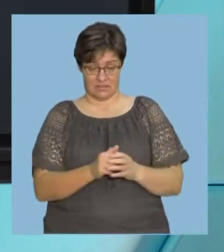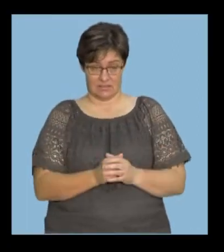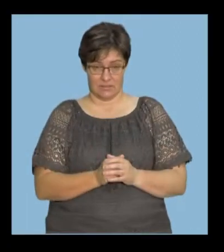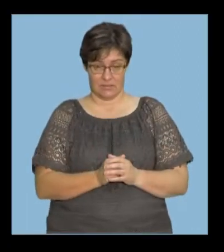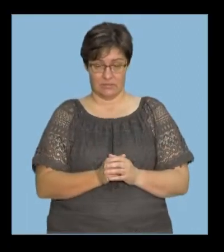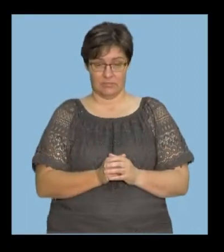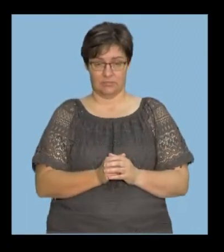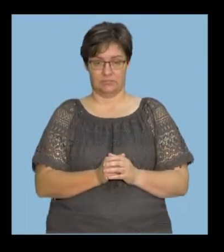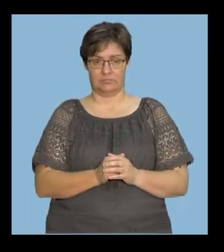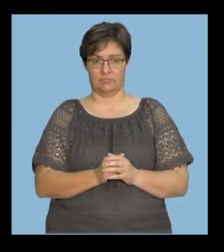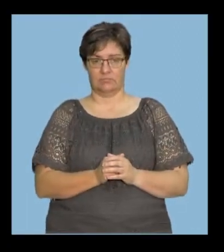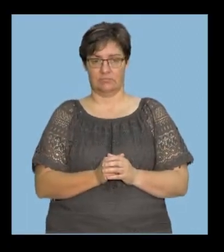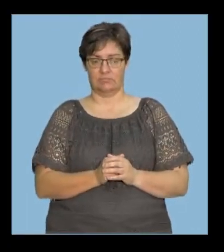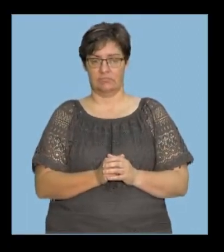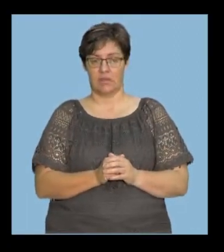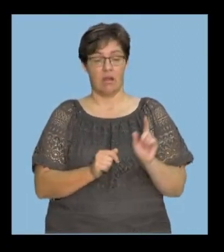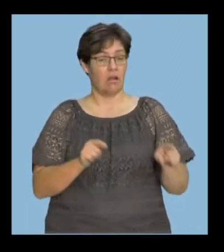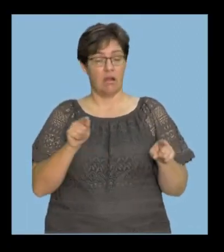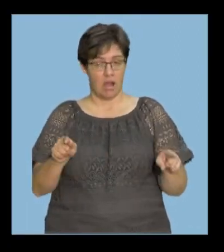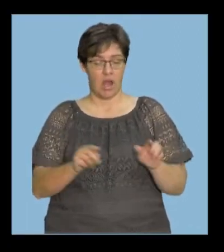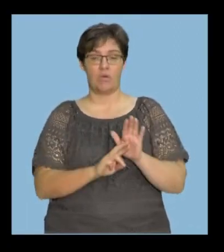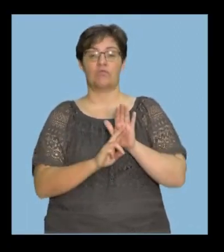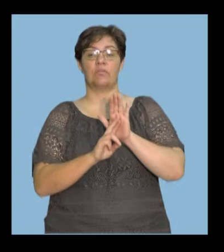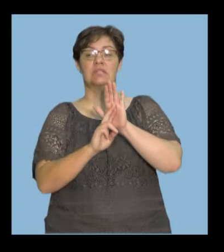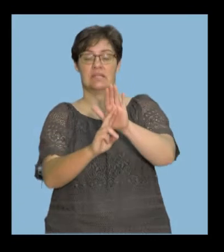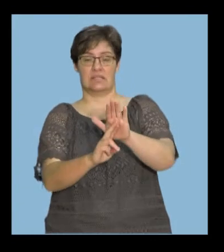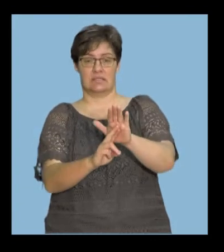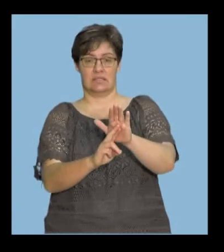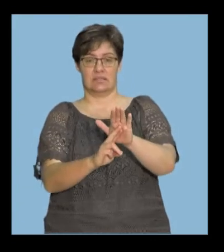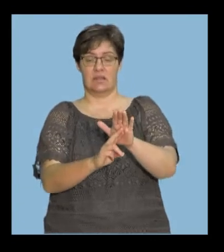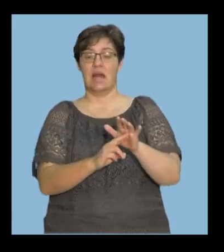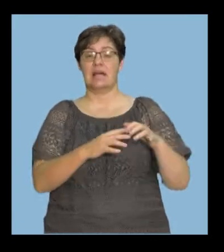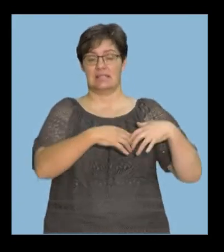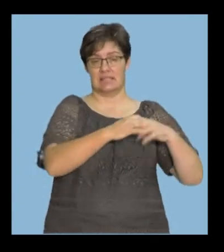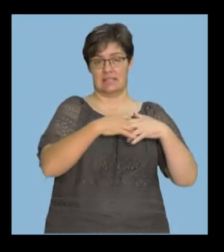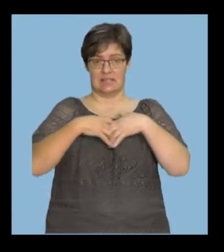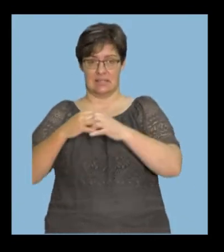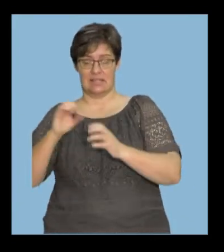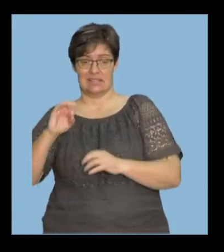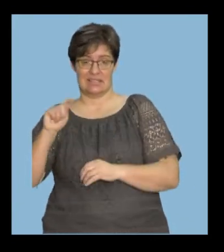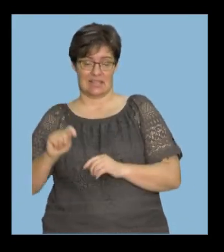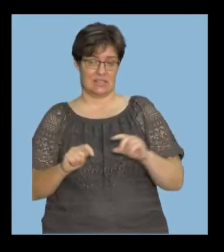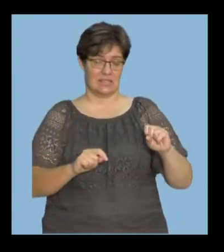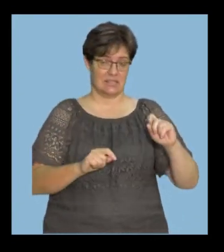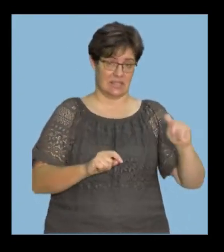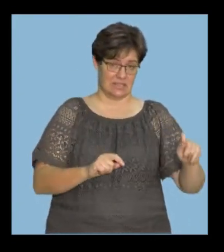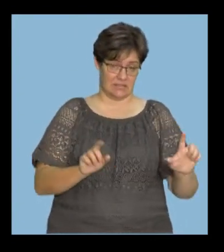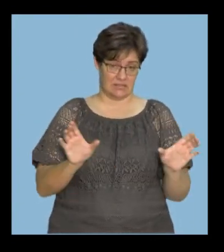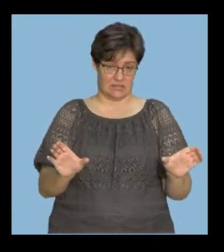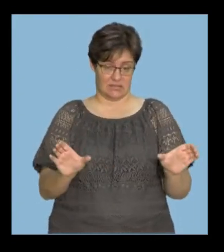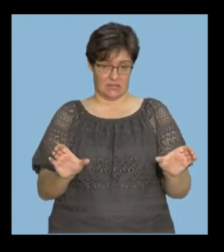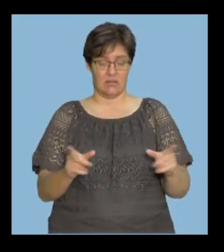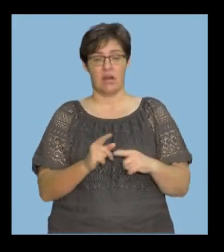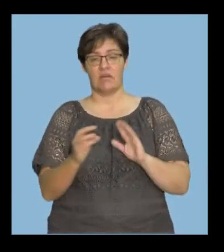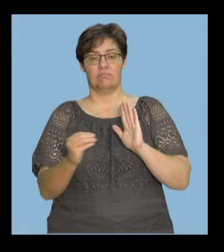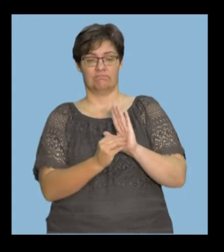these. So two events can be represented in different sets, and we used a notation which we